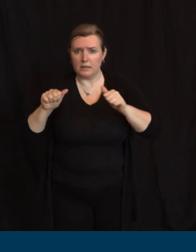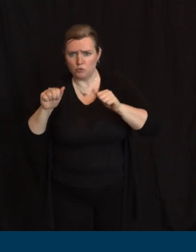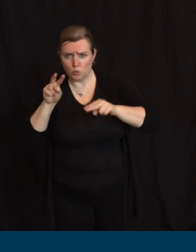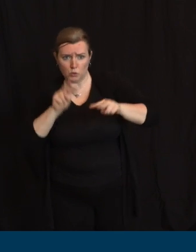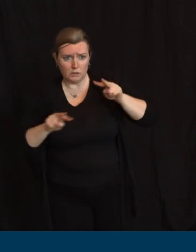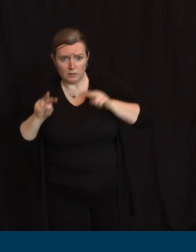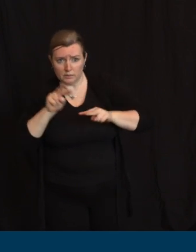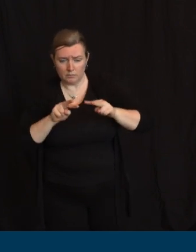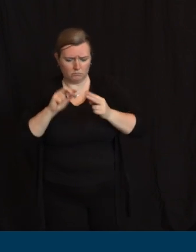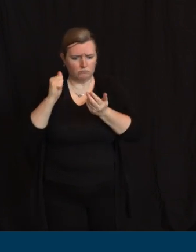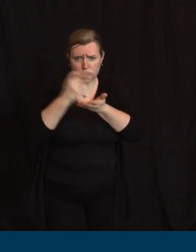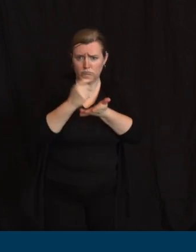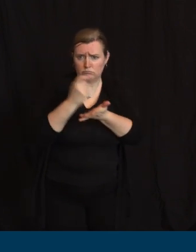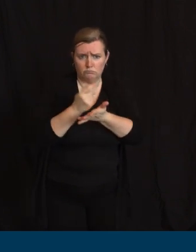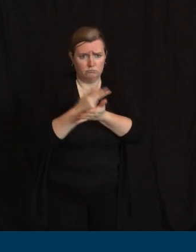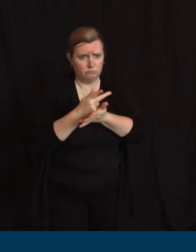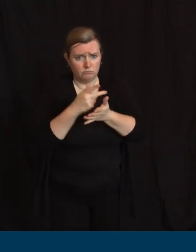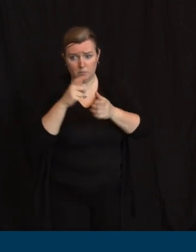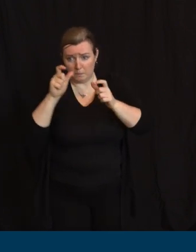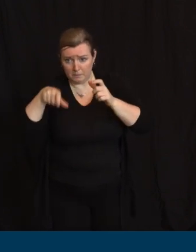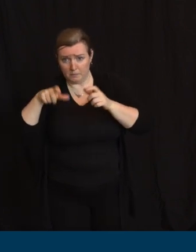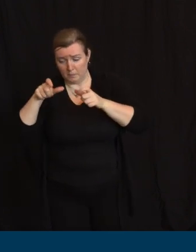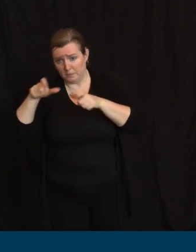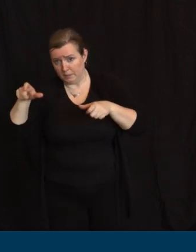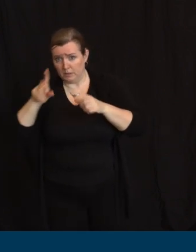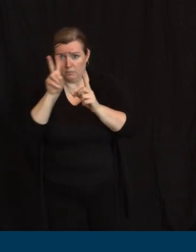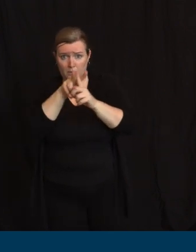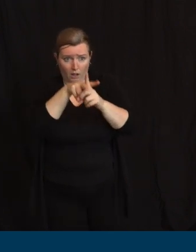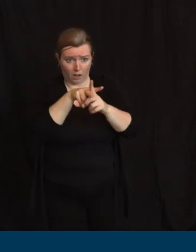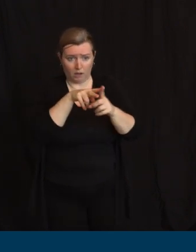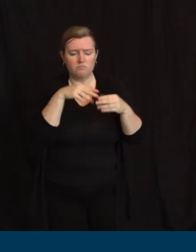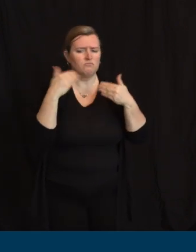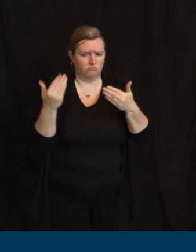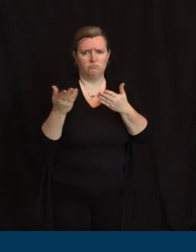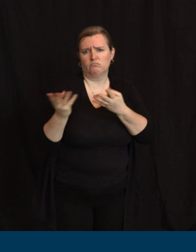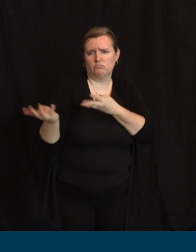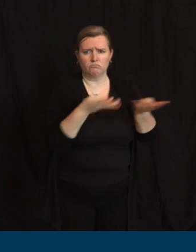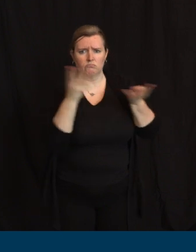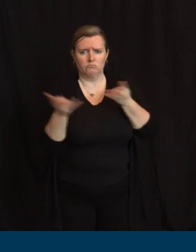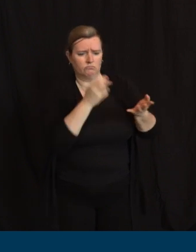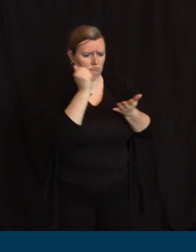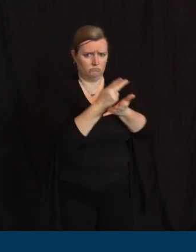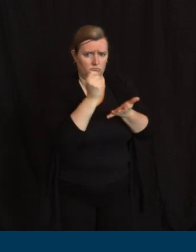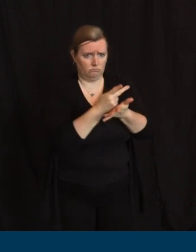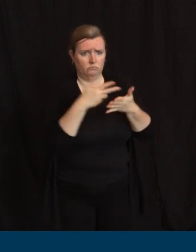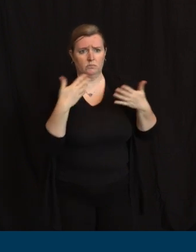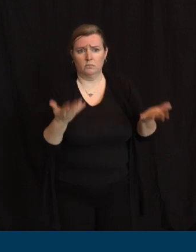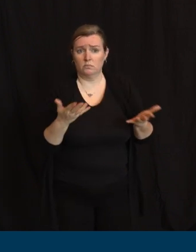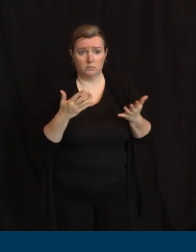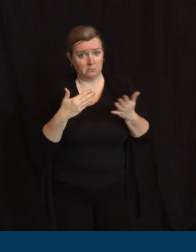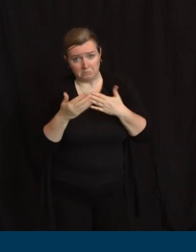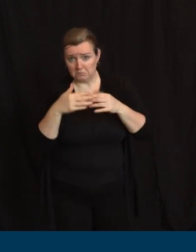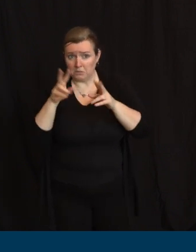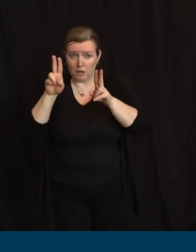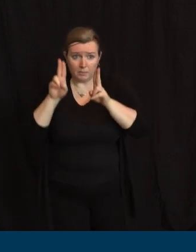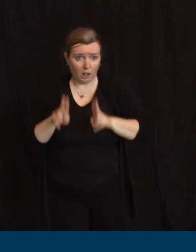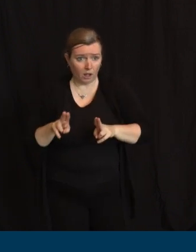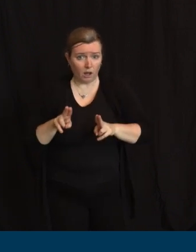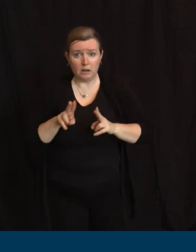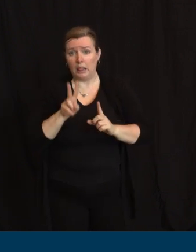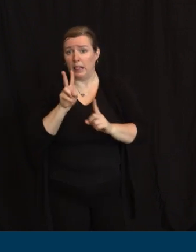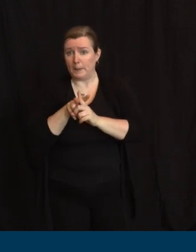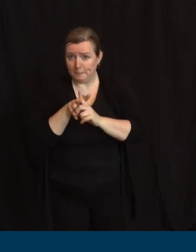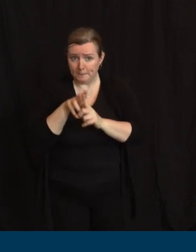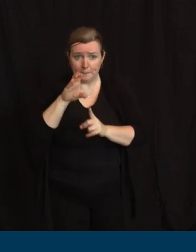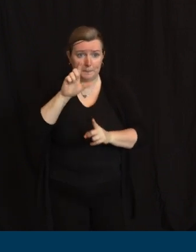approve unemployment claims, and I reiterate that regardless of when your claim is processed, no one will lose 1 penny of the